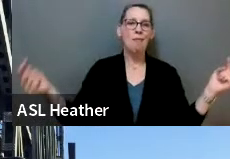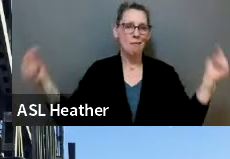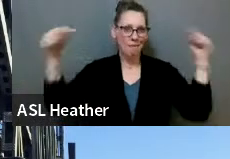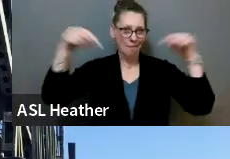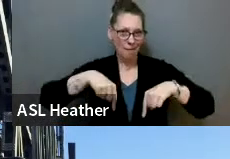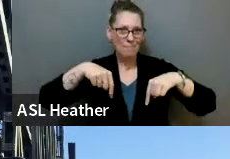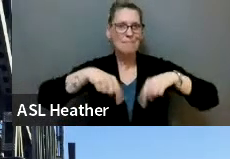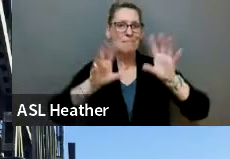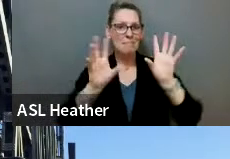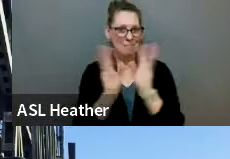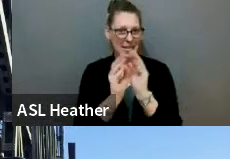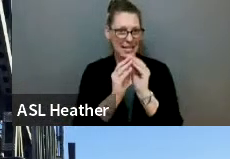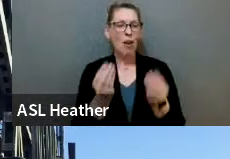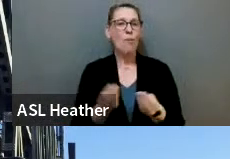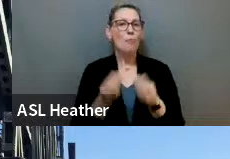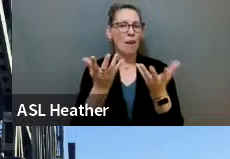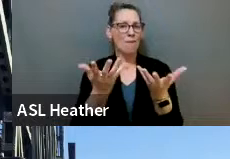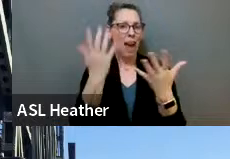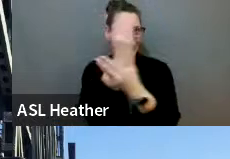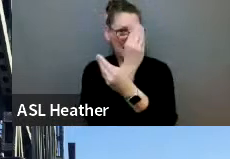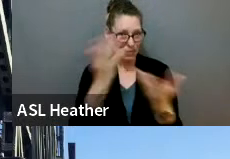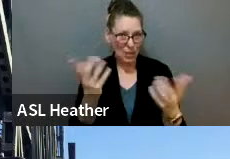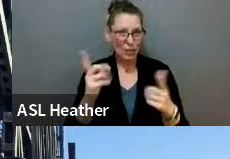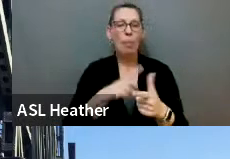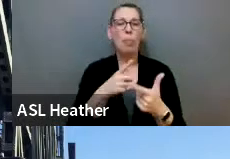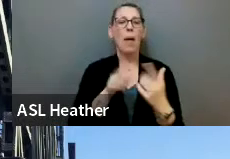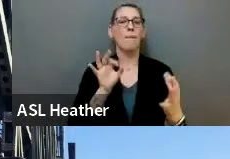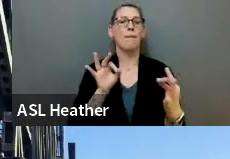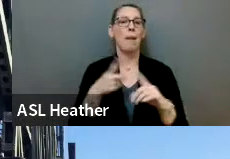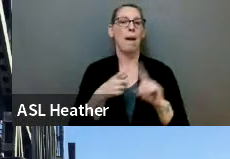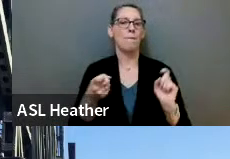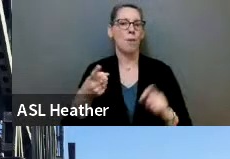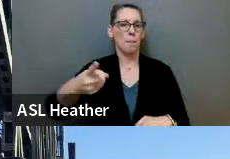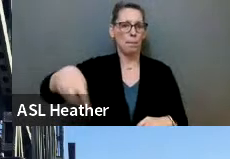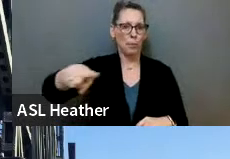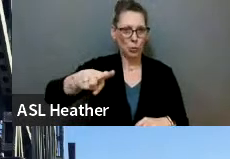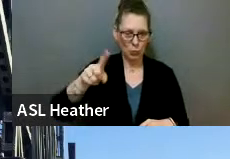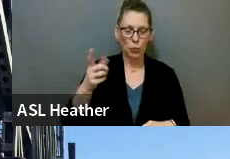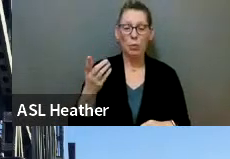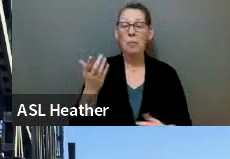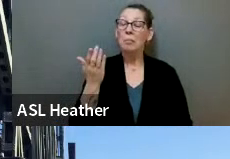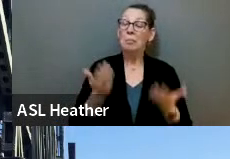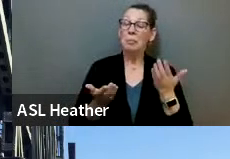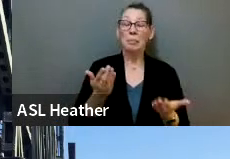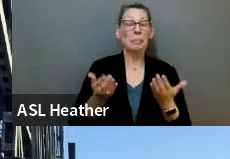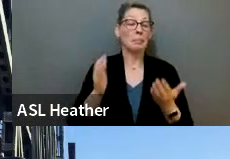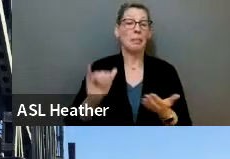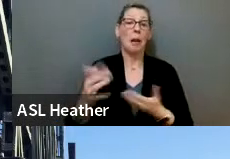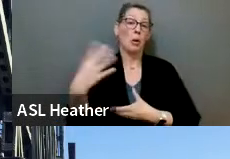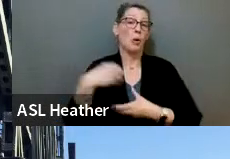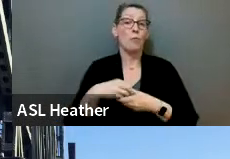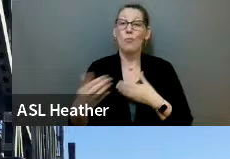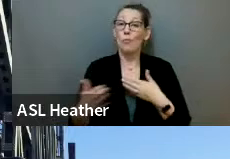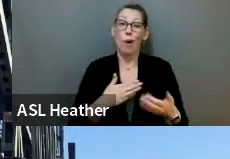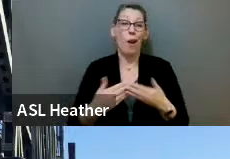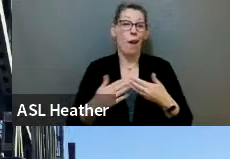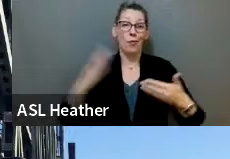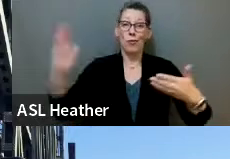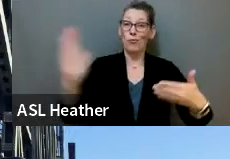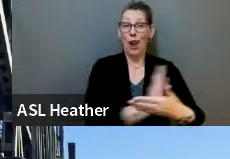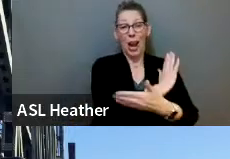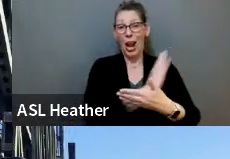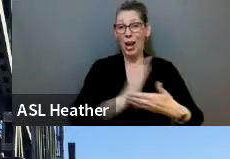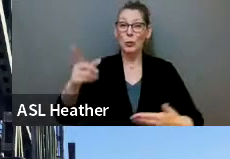and provide some information and get feedback from all of you. And that could include whatever range of things you